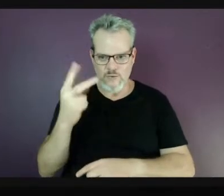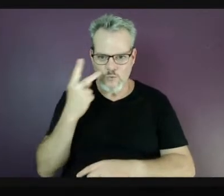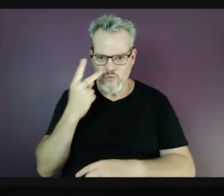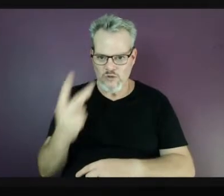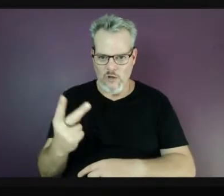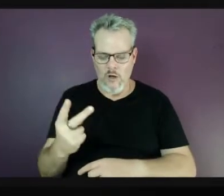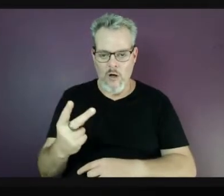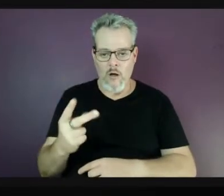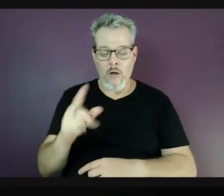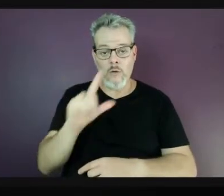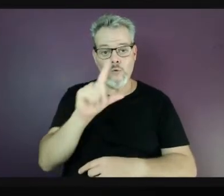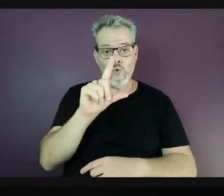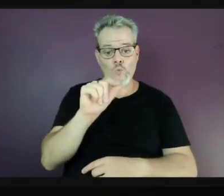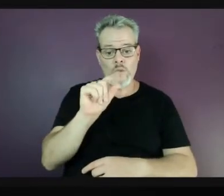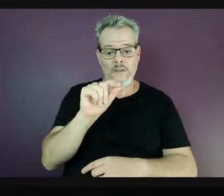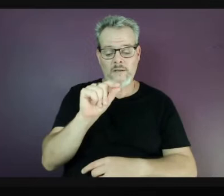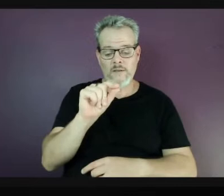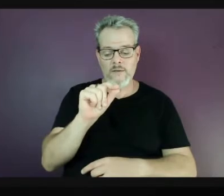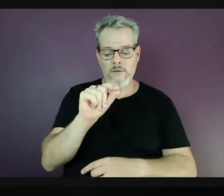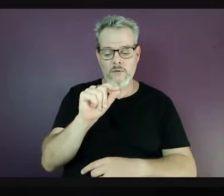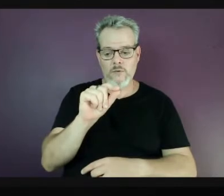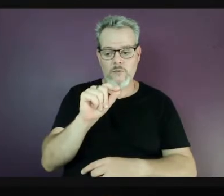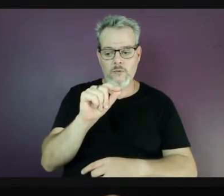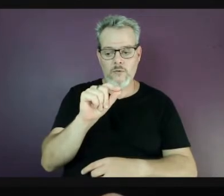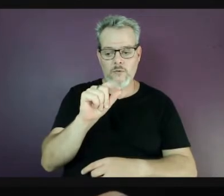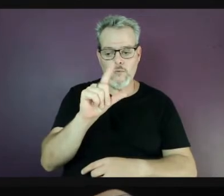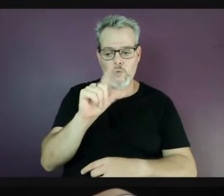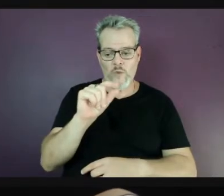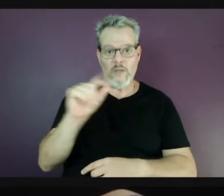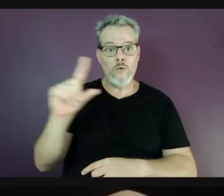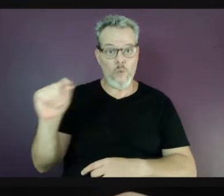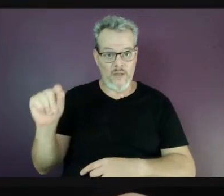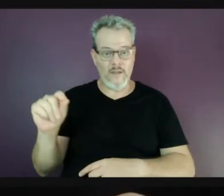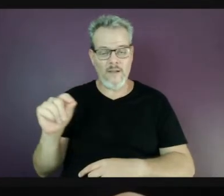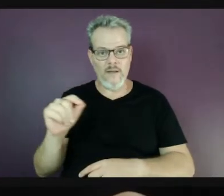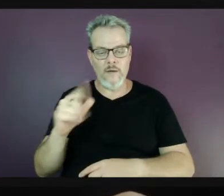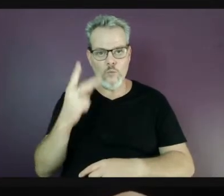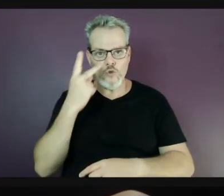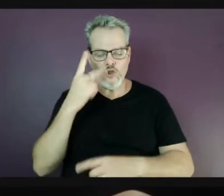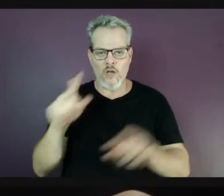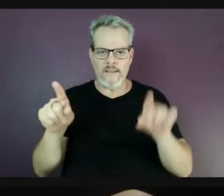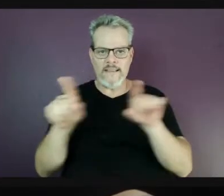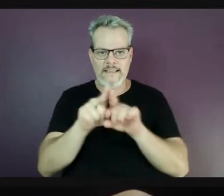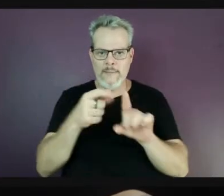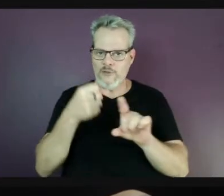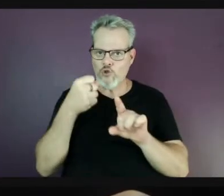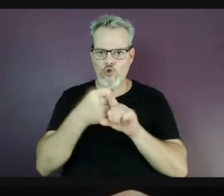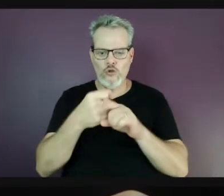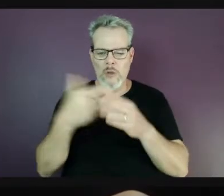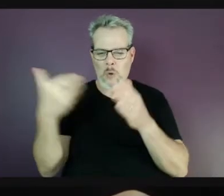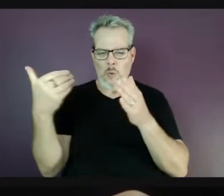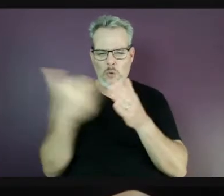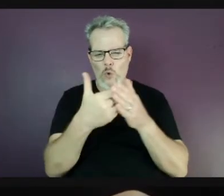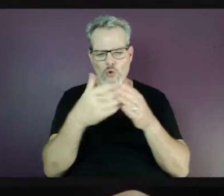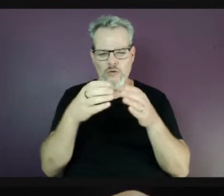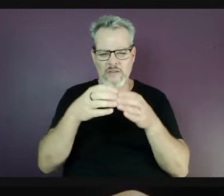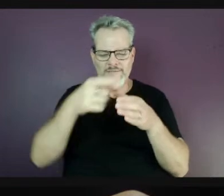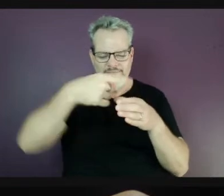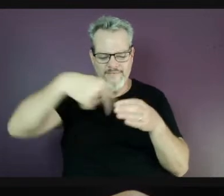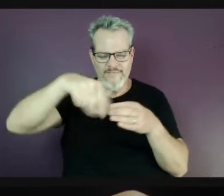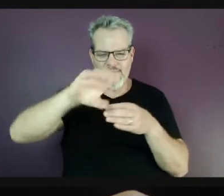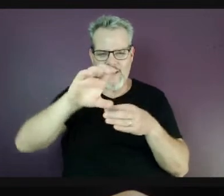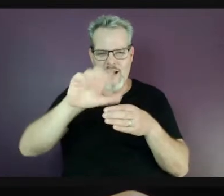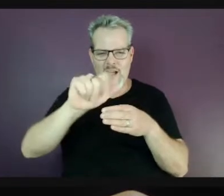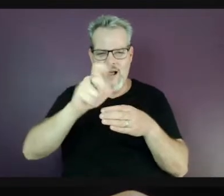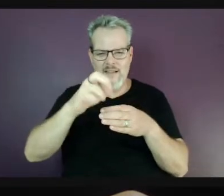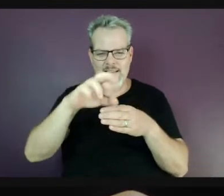In 2020, we have an intrusion in that same area, closer to the edge of Caldera, right in there. This was a map that came